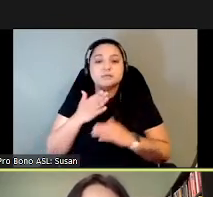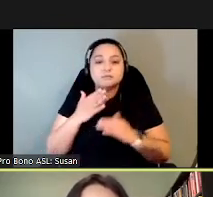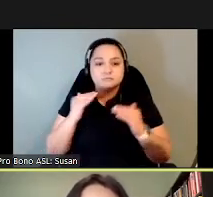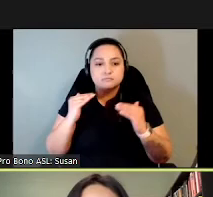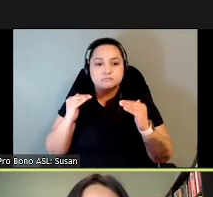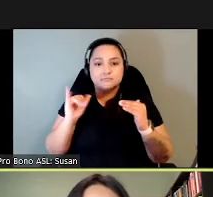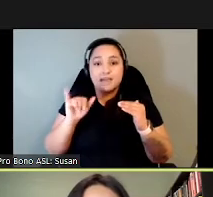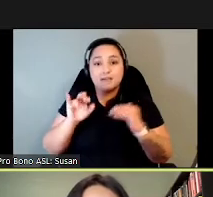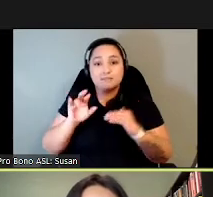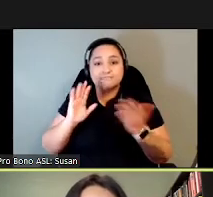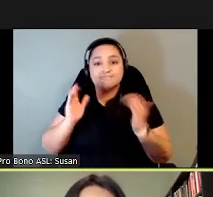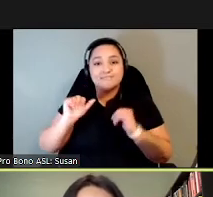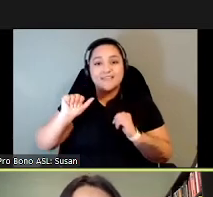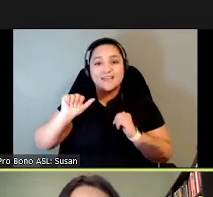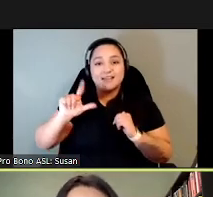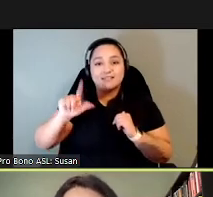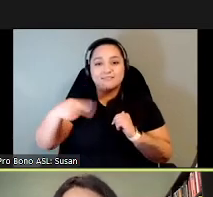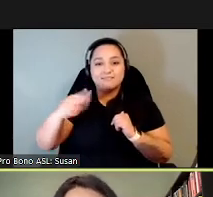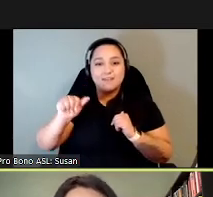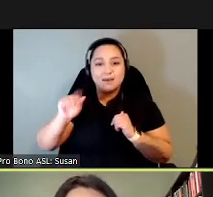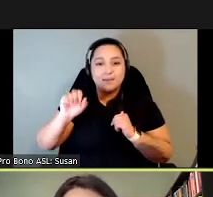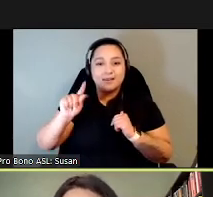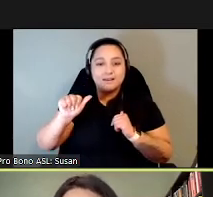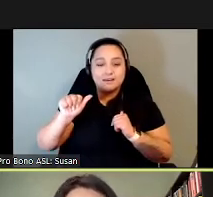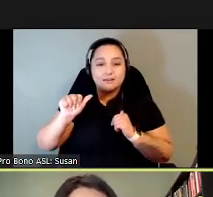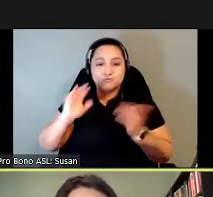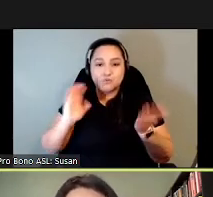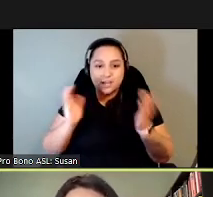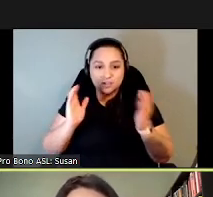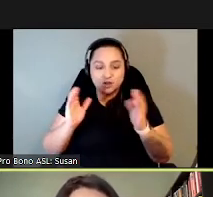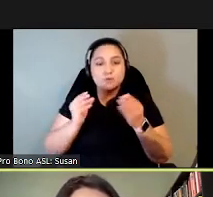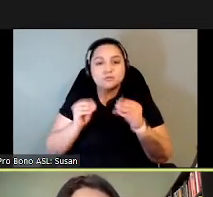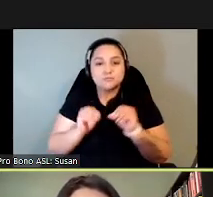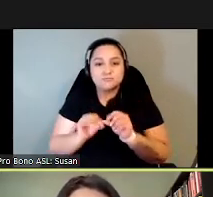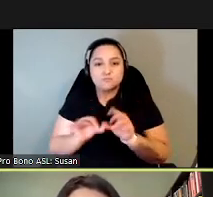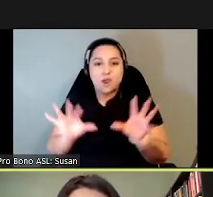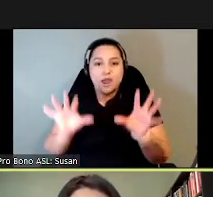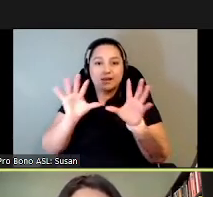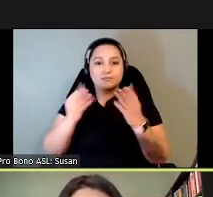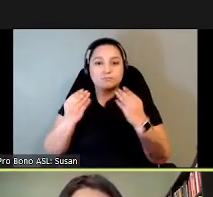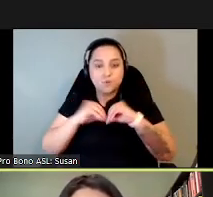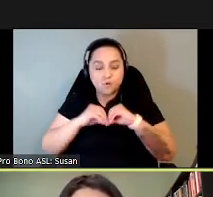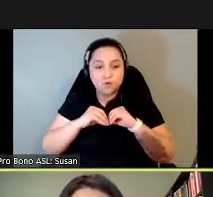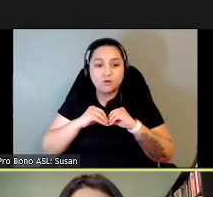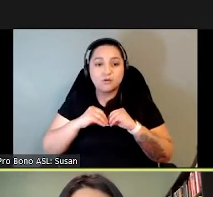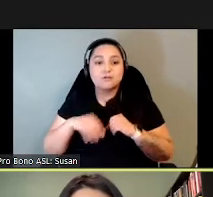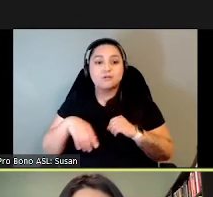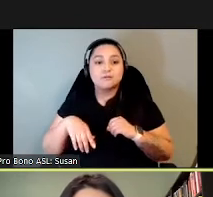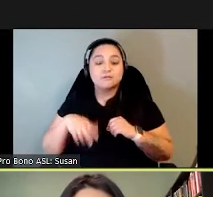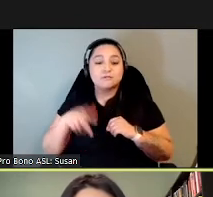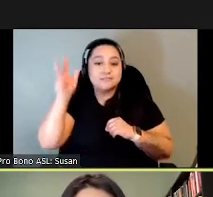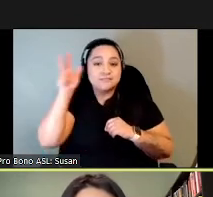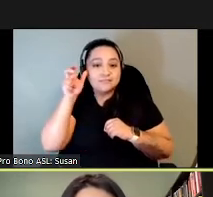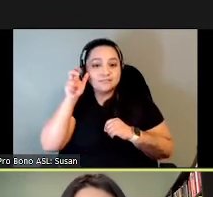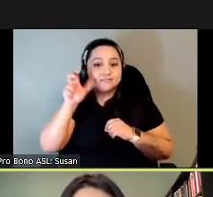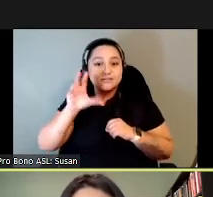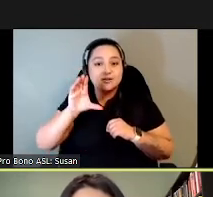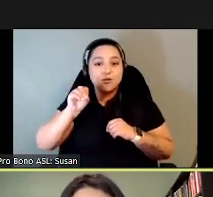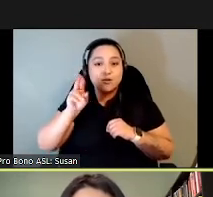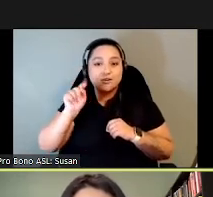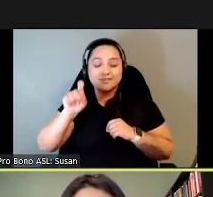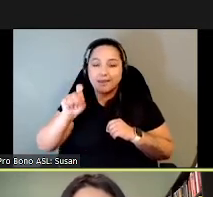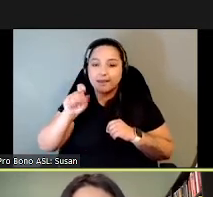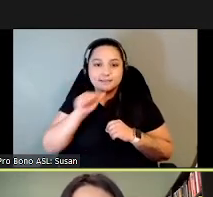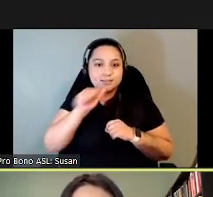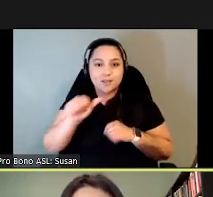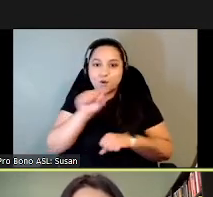through the brain. The auditory cortex isn't working that hard at all. And it's really beautiful how the frontal